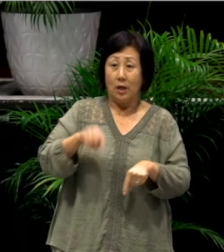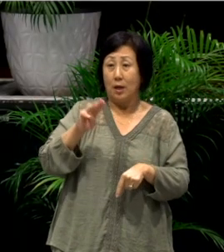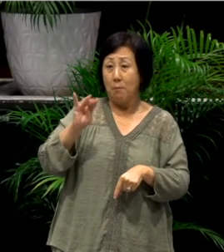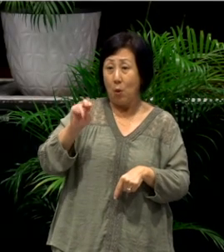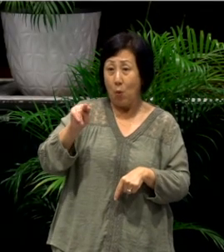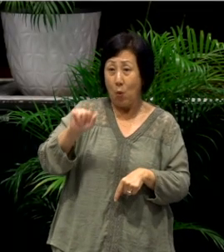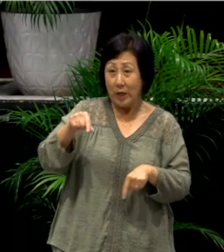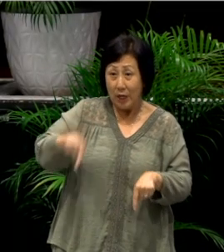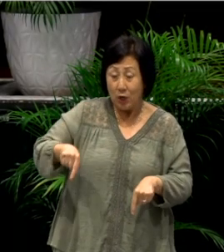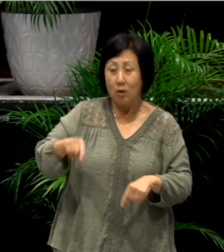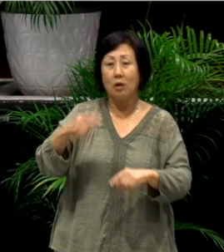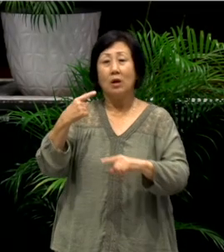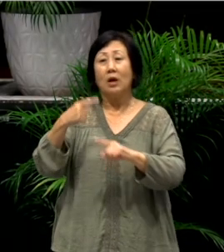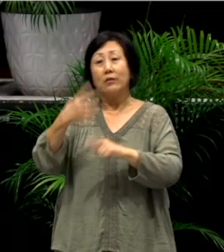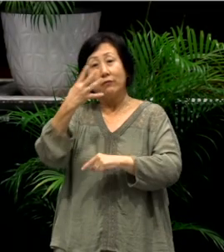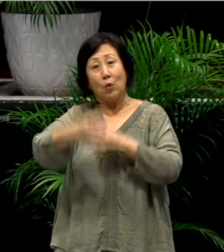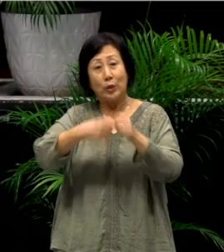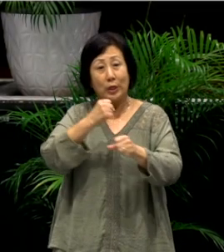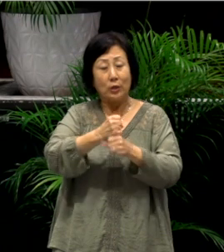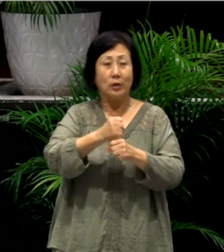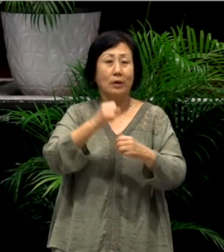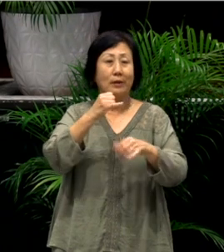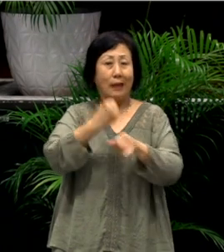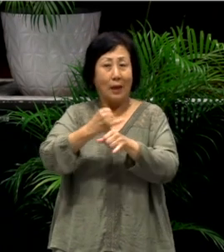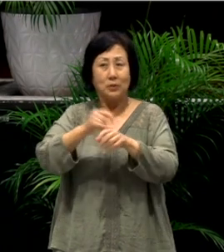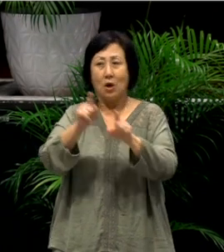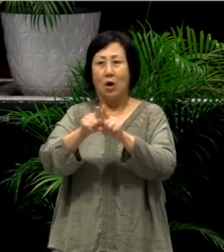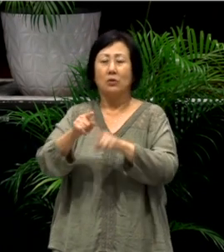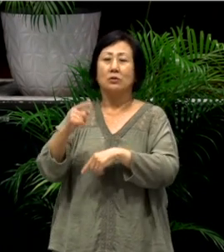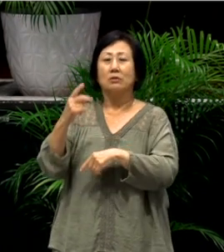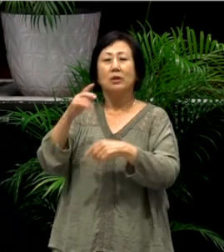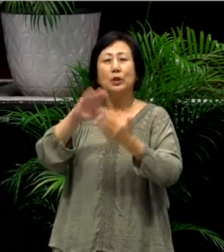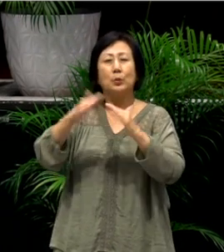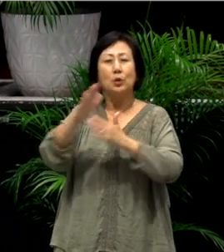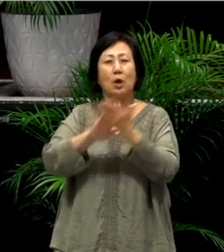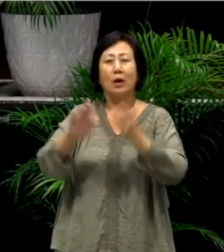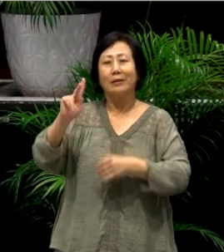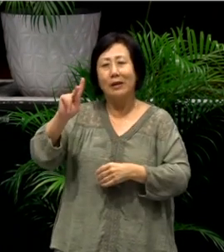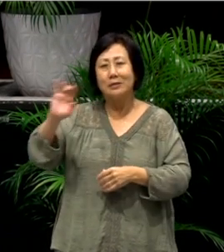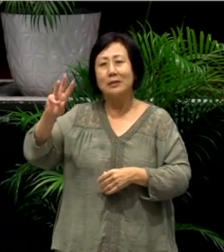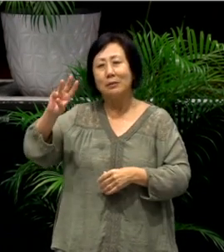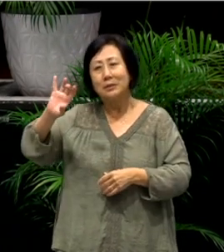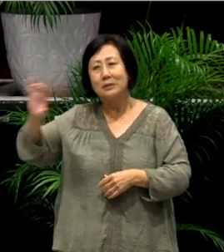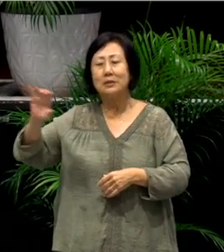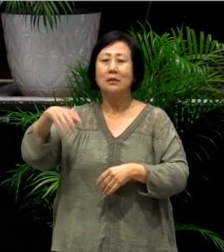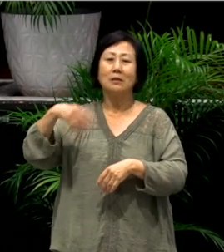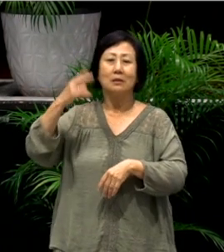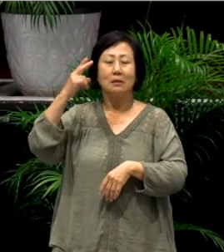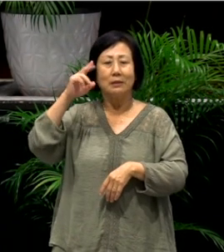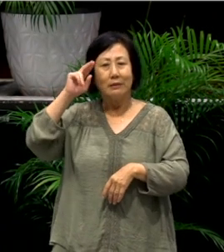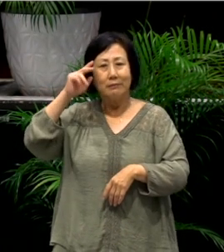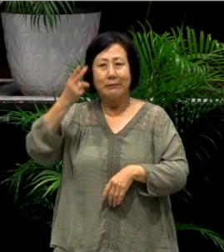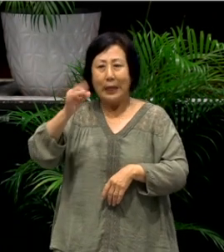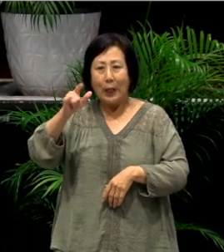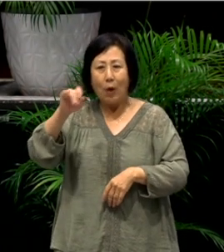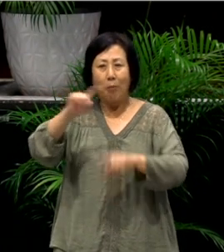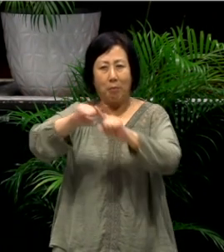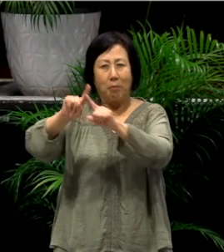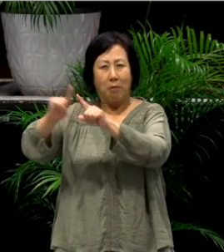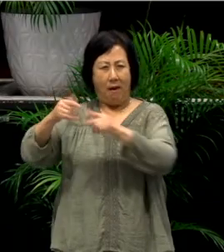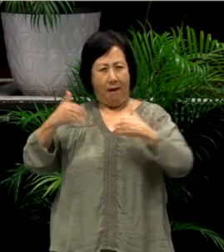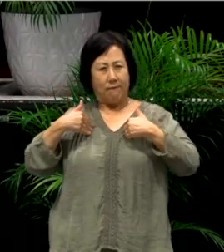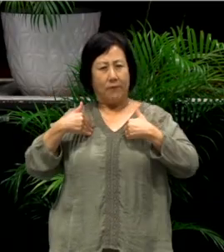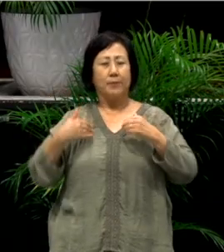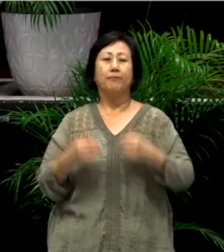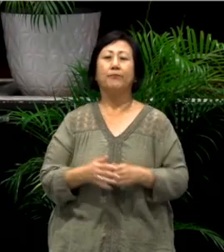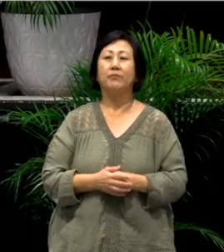Mānoa, at the four-year campuses, and at the community colleges to support students during these times. I know there's also a